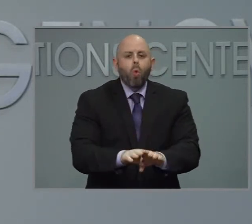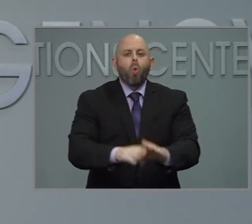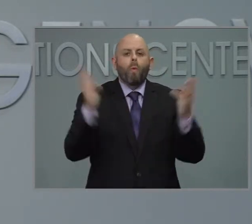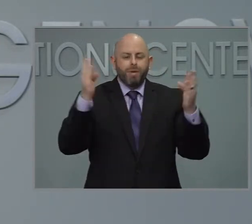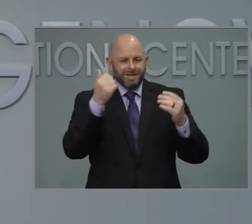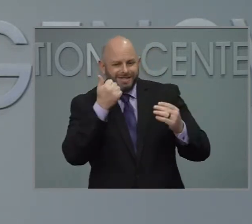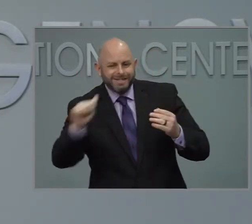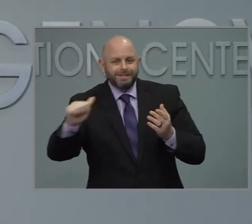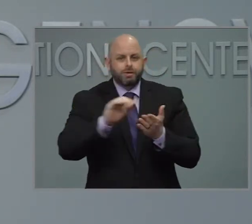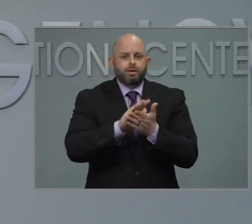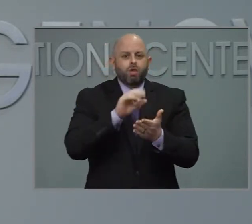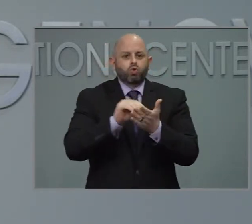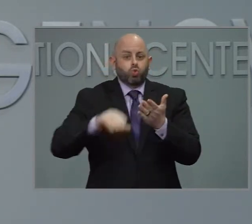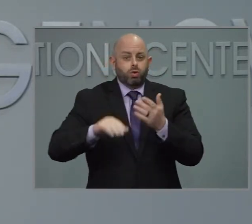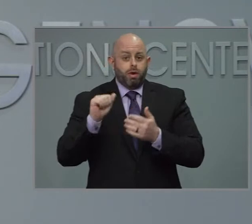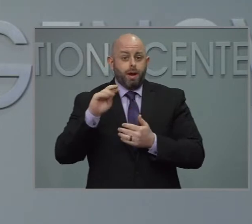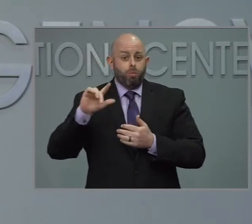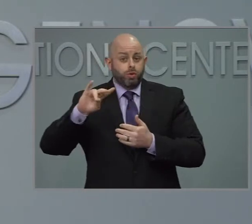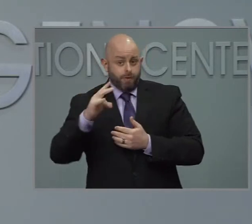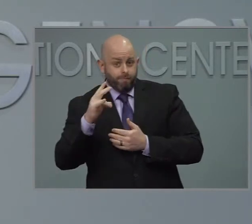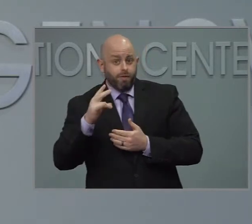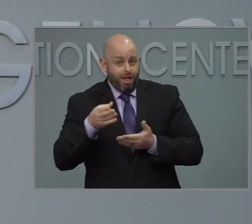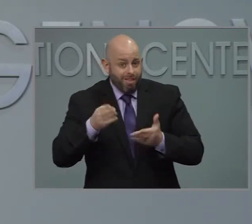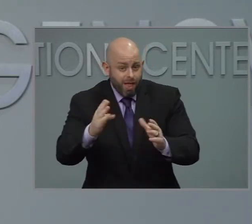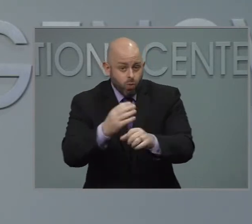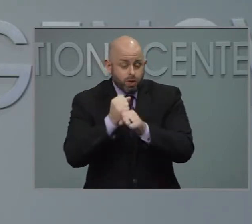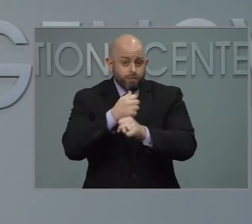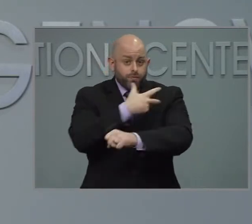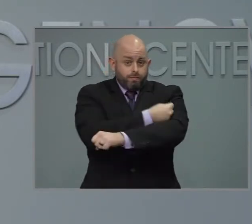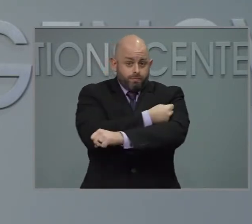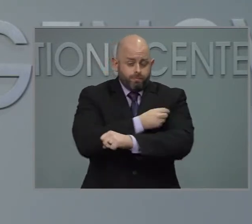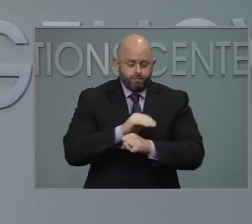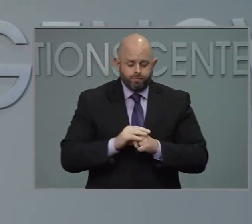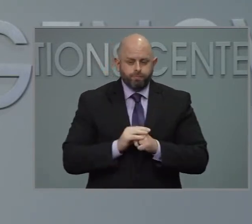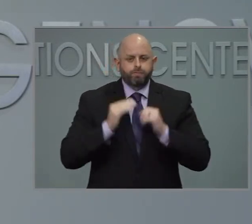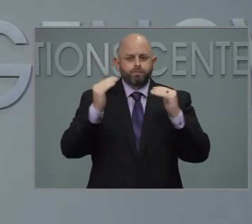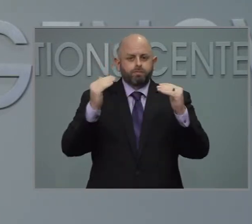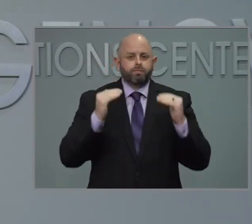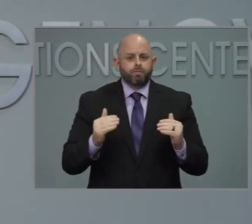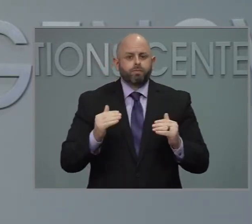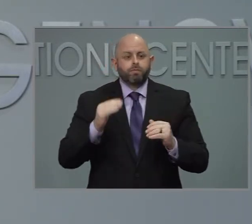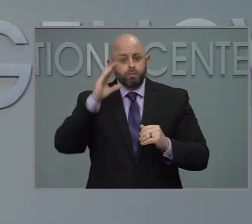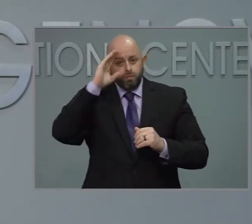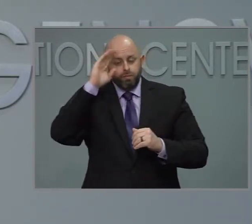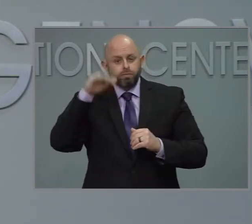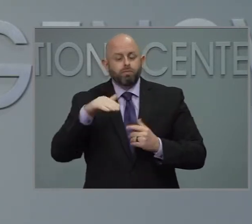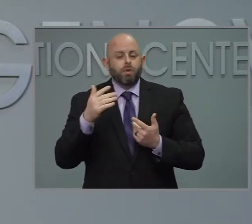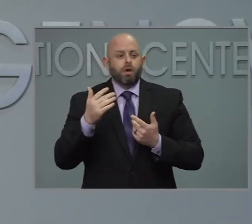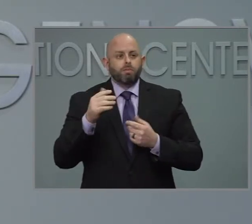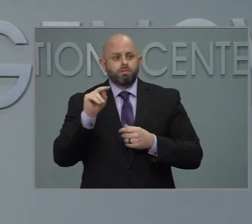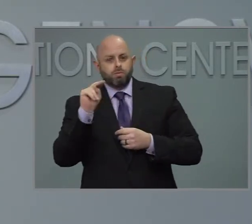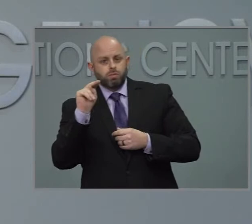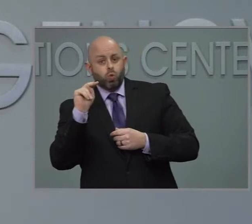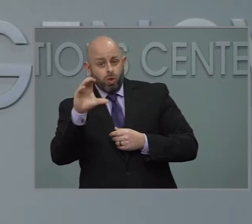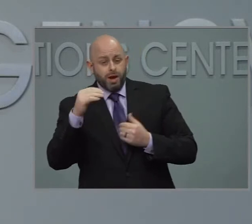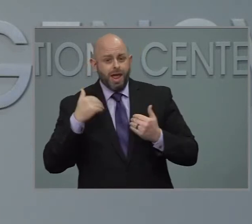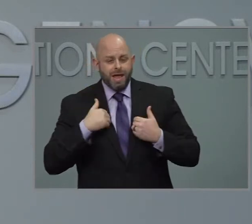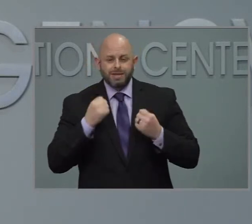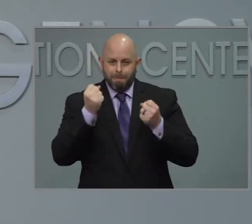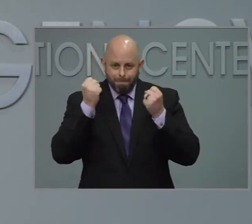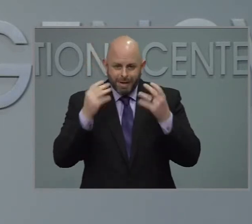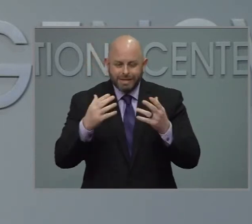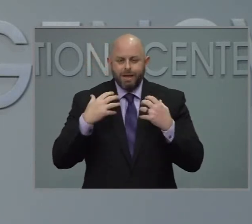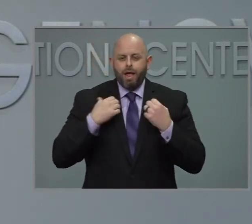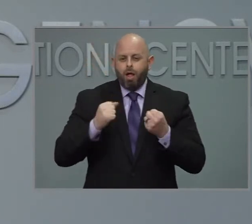my second question is, North Carolina has been widely praised for its robust list of 18 different health conditions. One of them